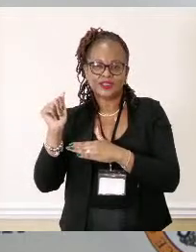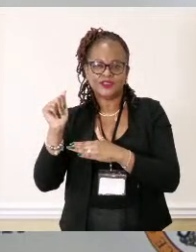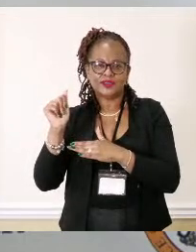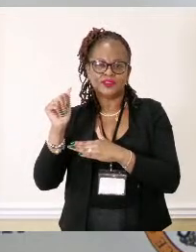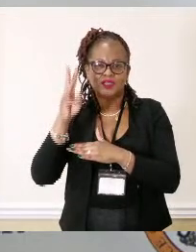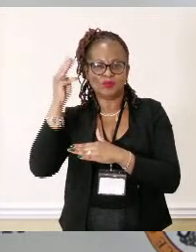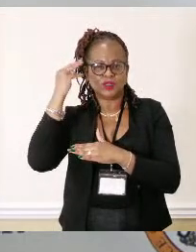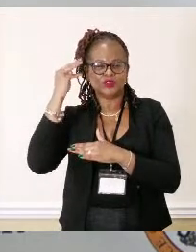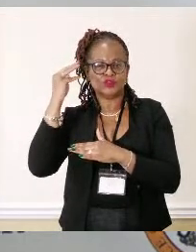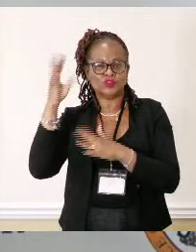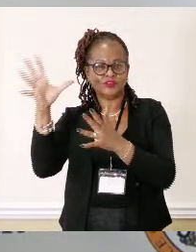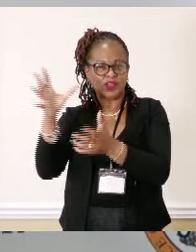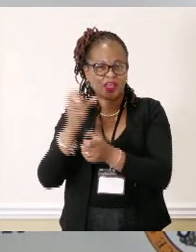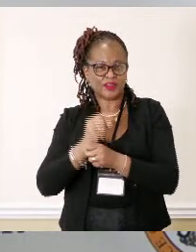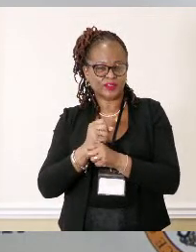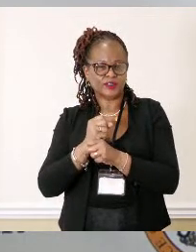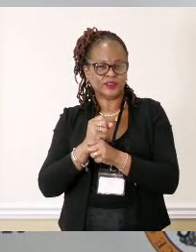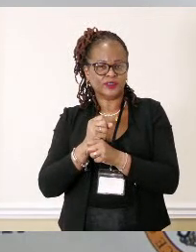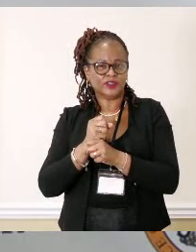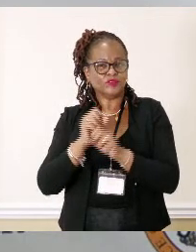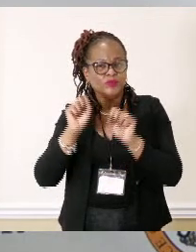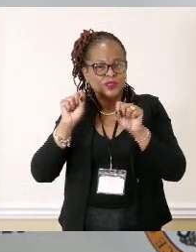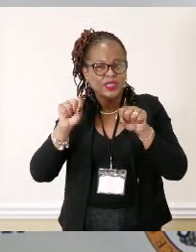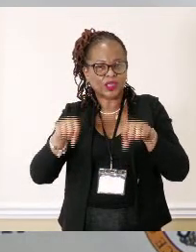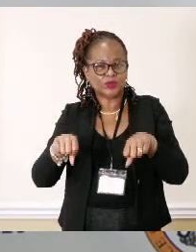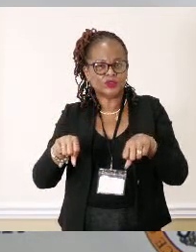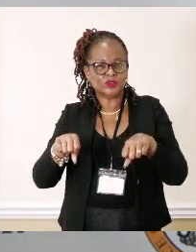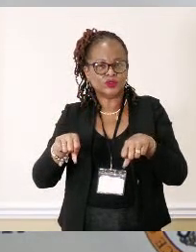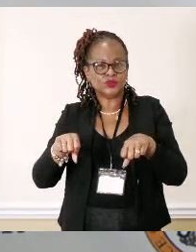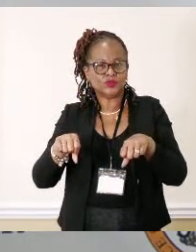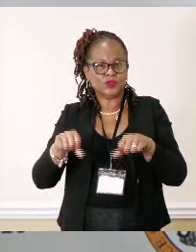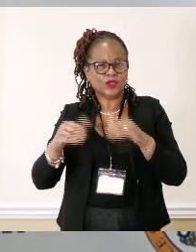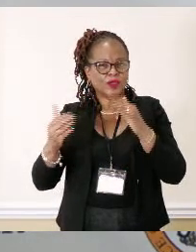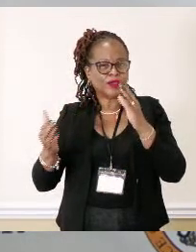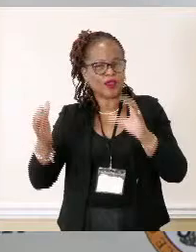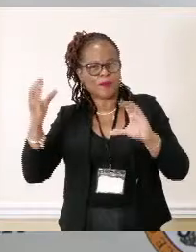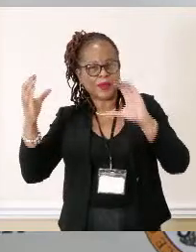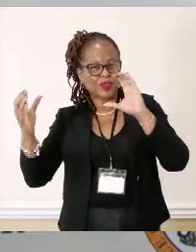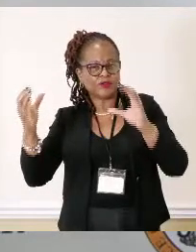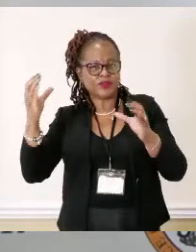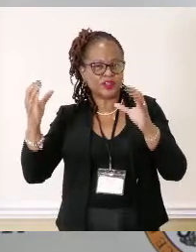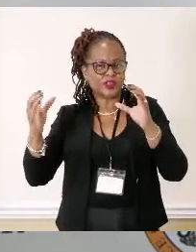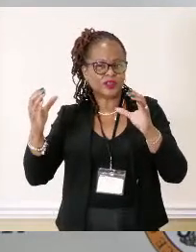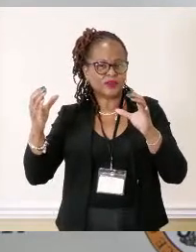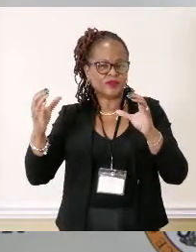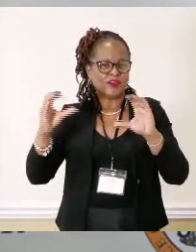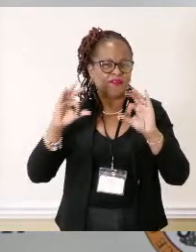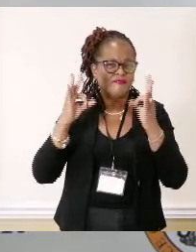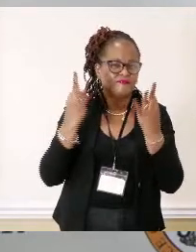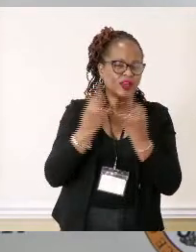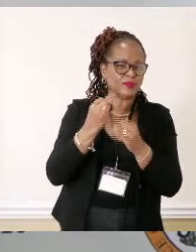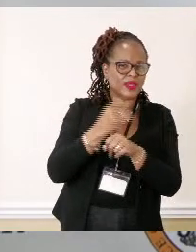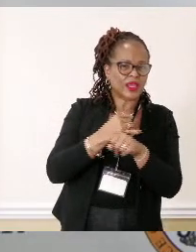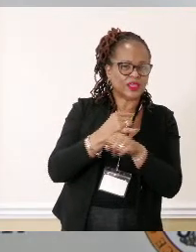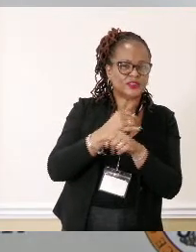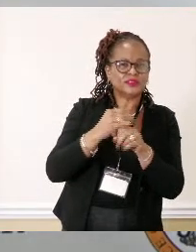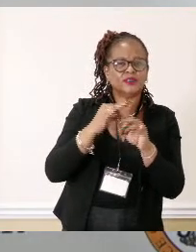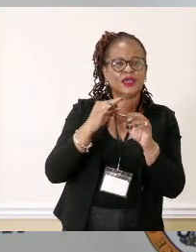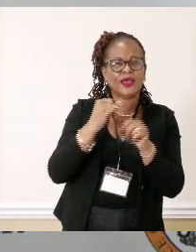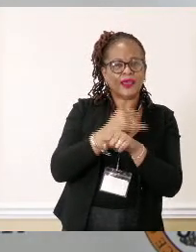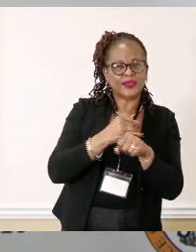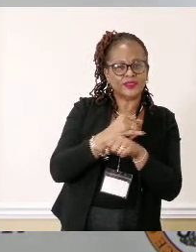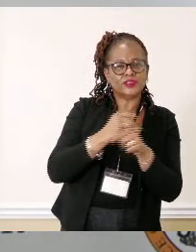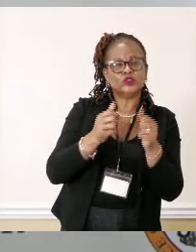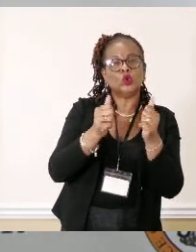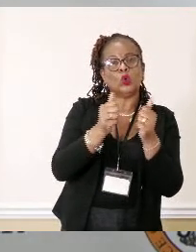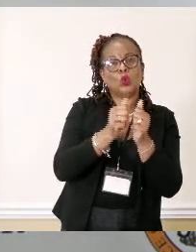has gathered so far, have you been able to do a comparative analysis on whether family islanders, meaning the islands